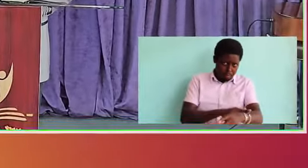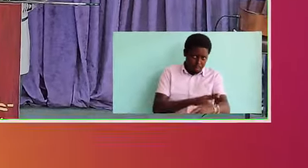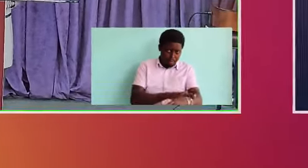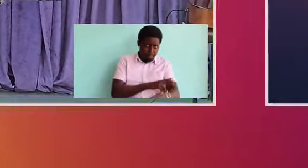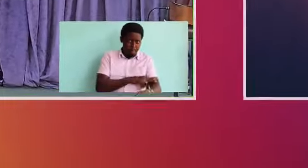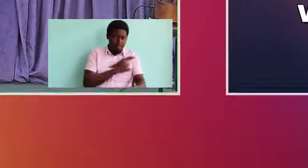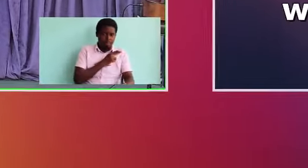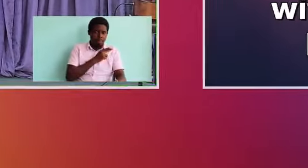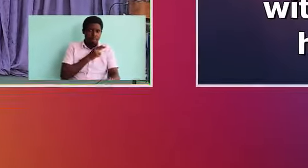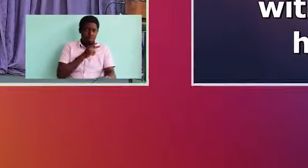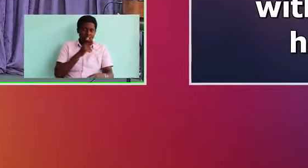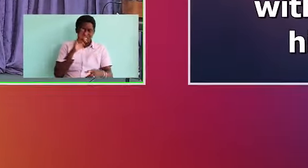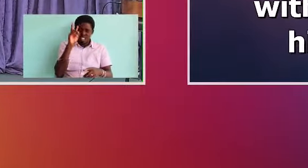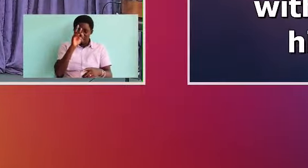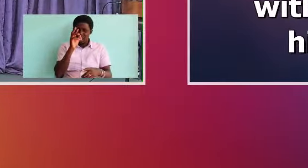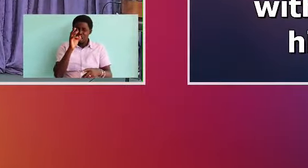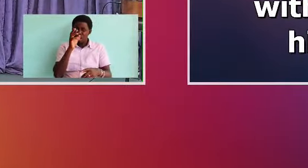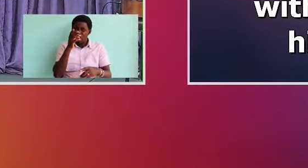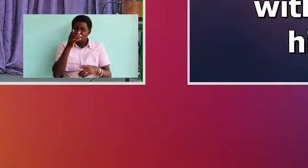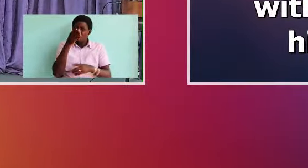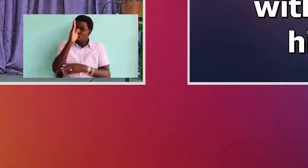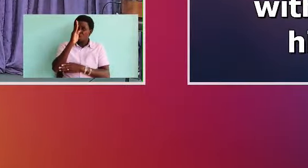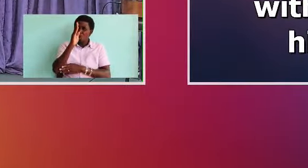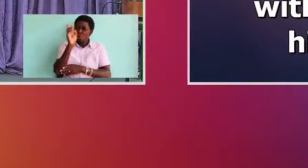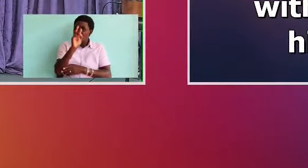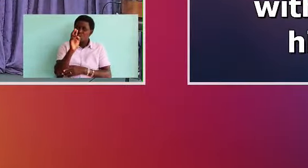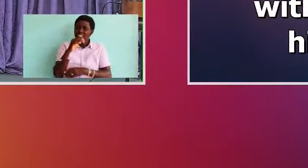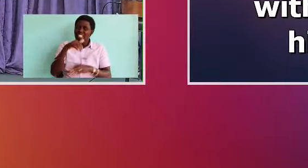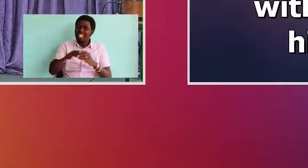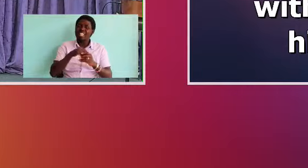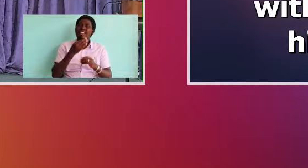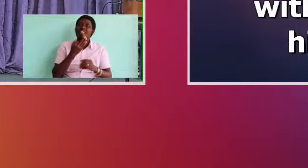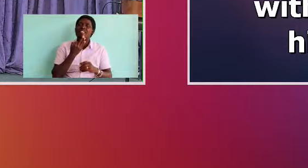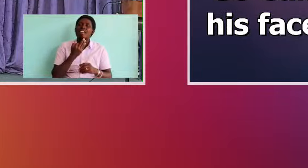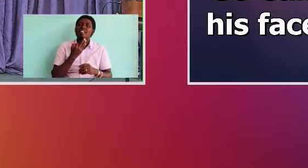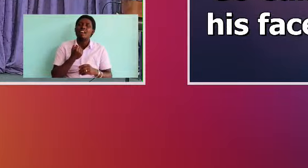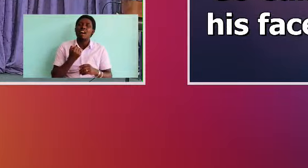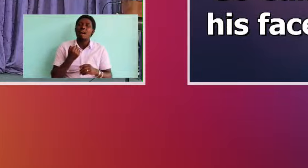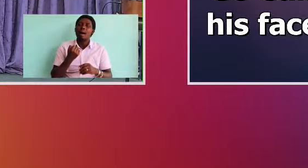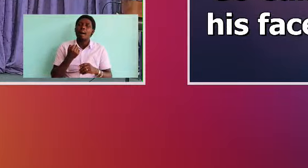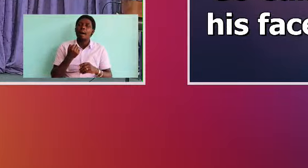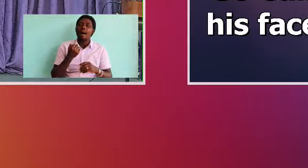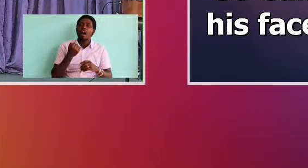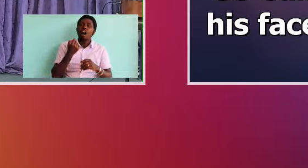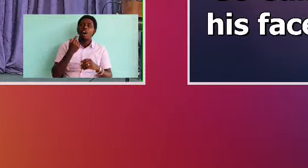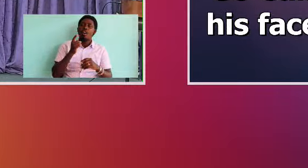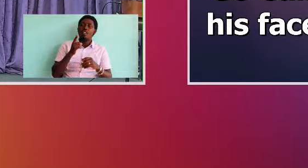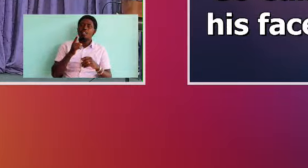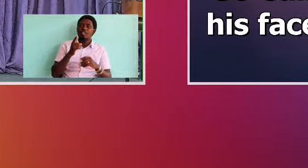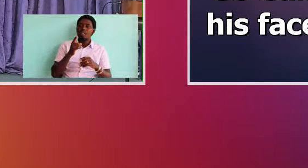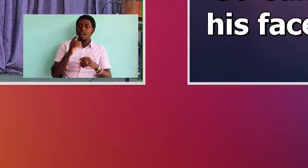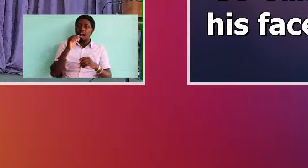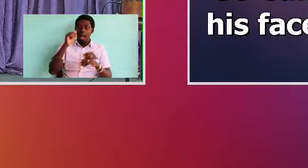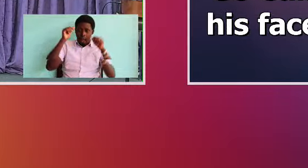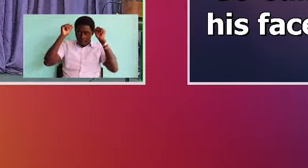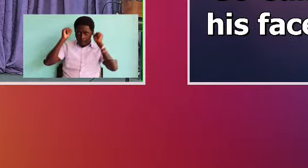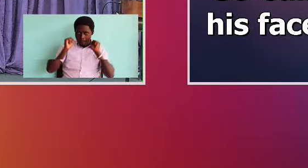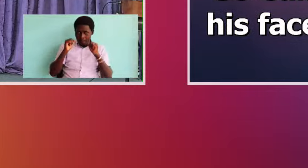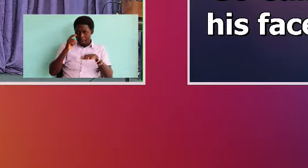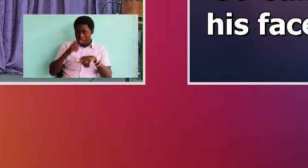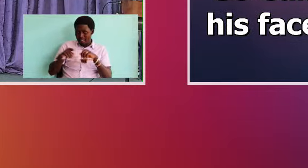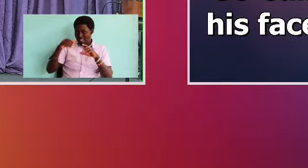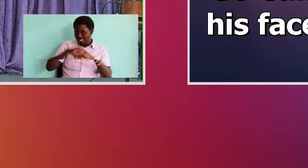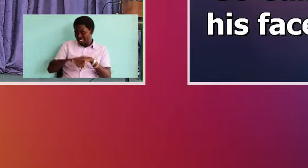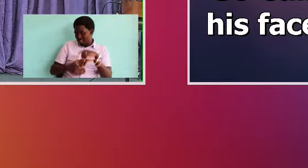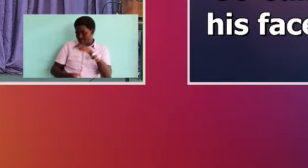looked with favor on Abel and his offering, but on Cain and his offering, he did not look with